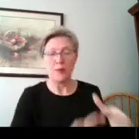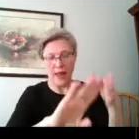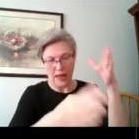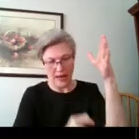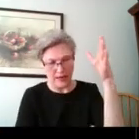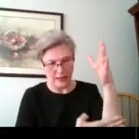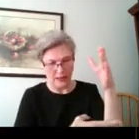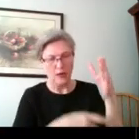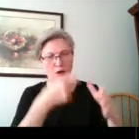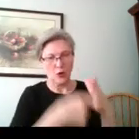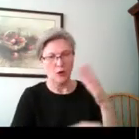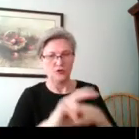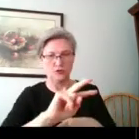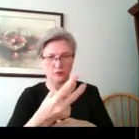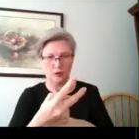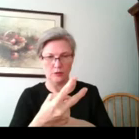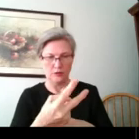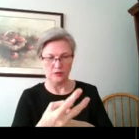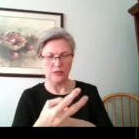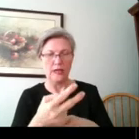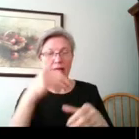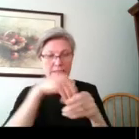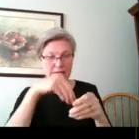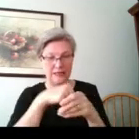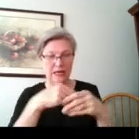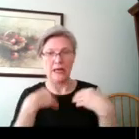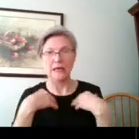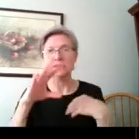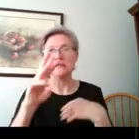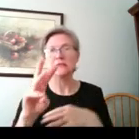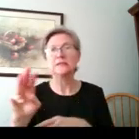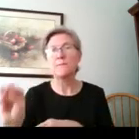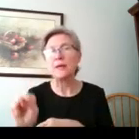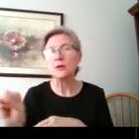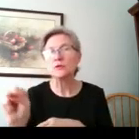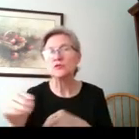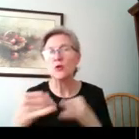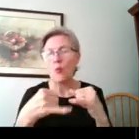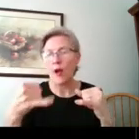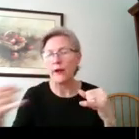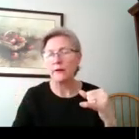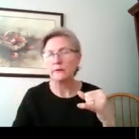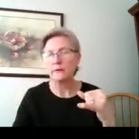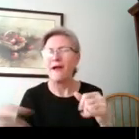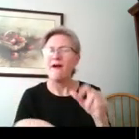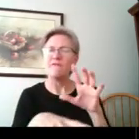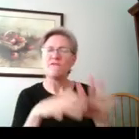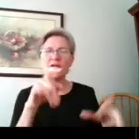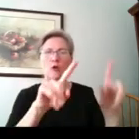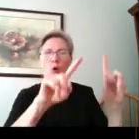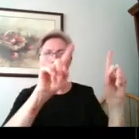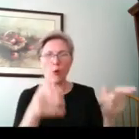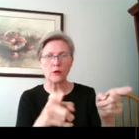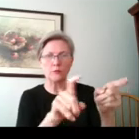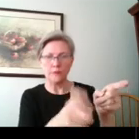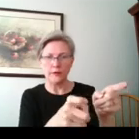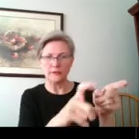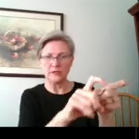6 meters of wire. Our job is to find the ordered pairs and graph the data, and then find the rule that